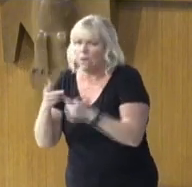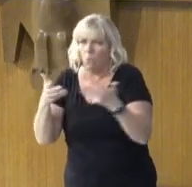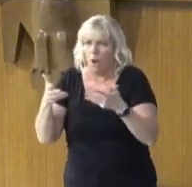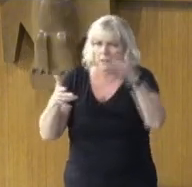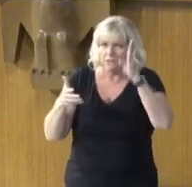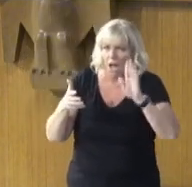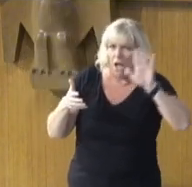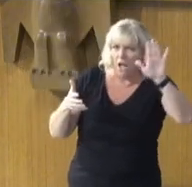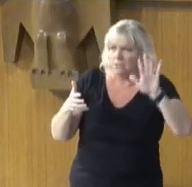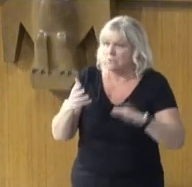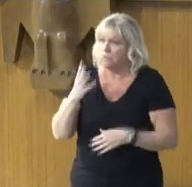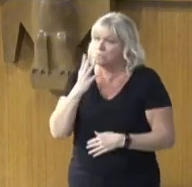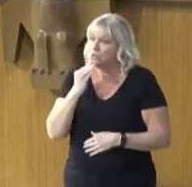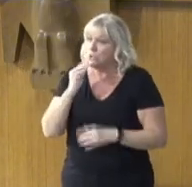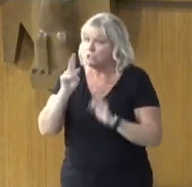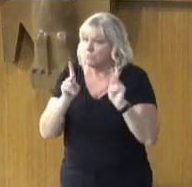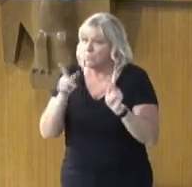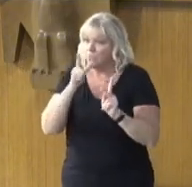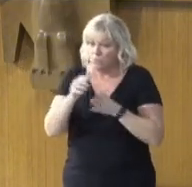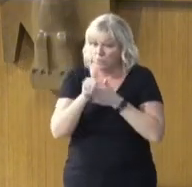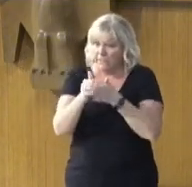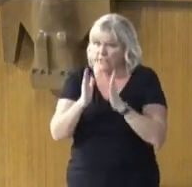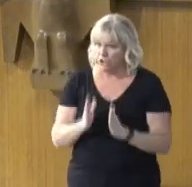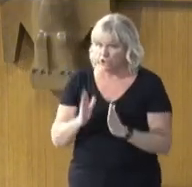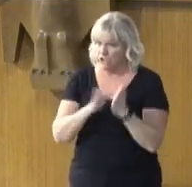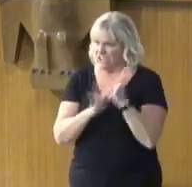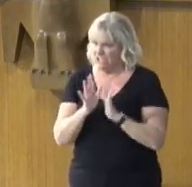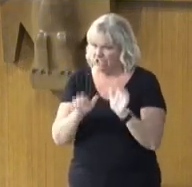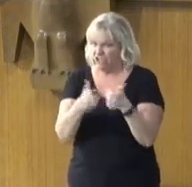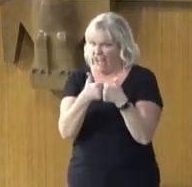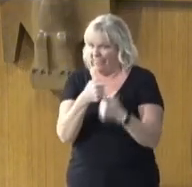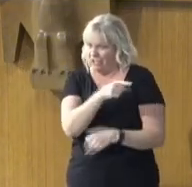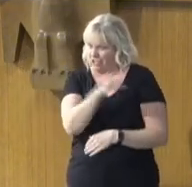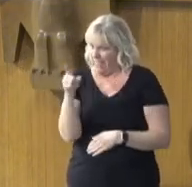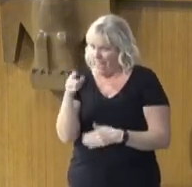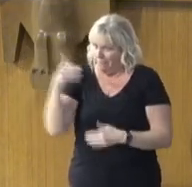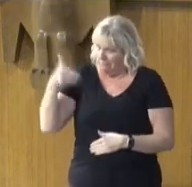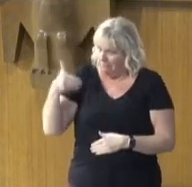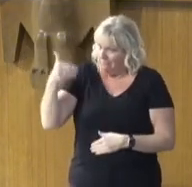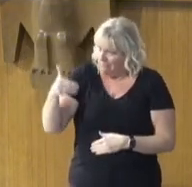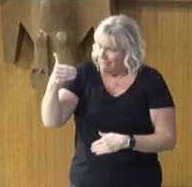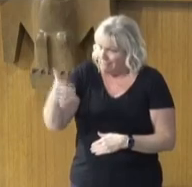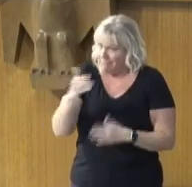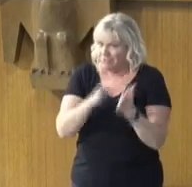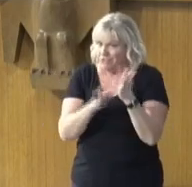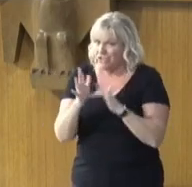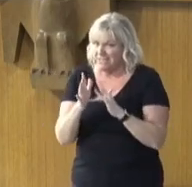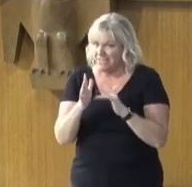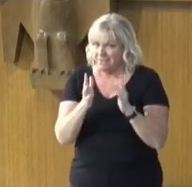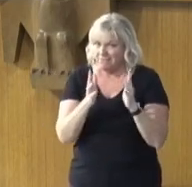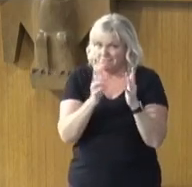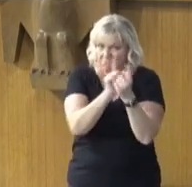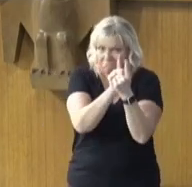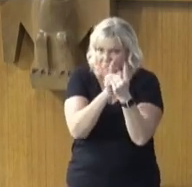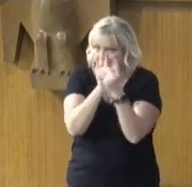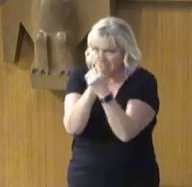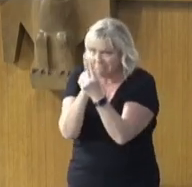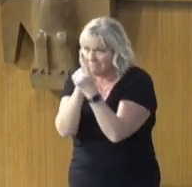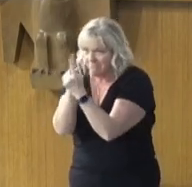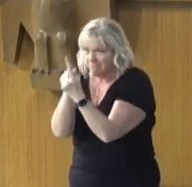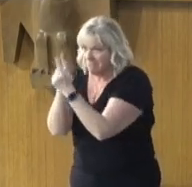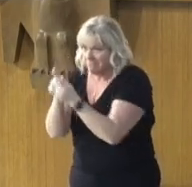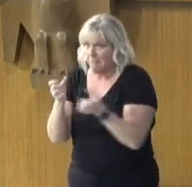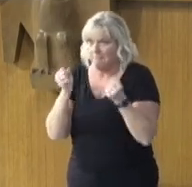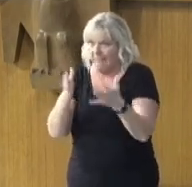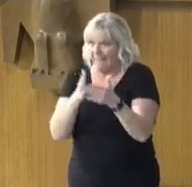Jewish authority figures that Jesus is challenging constantly, the leaders that he's talking to, are directly tied